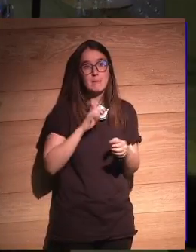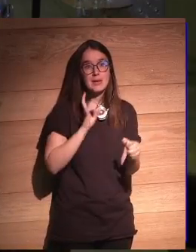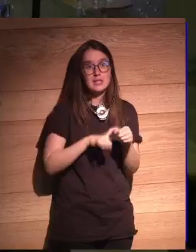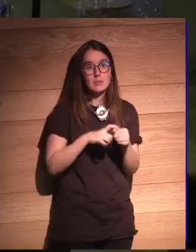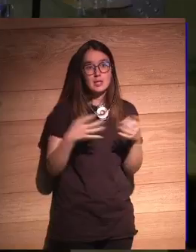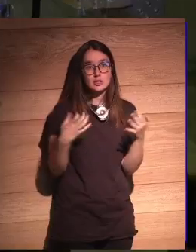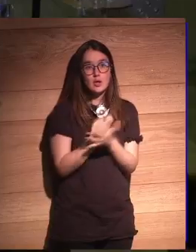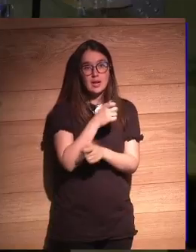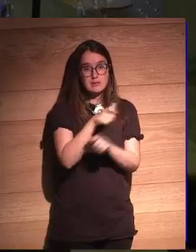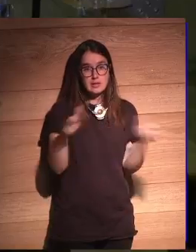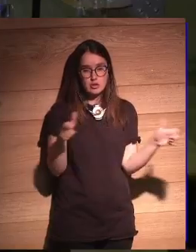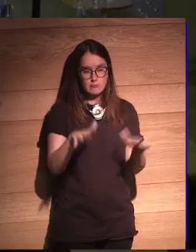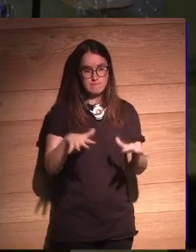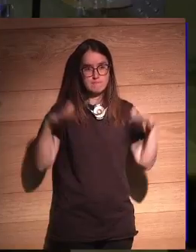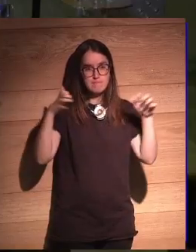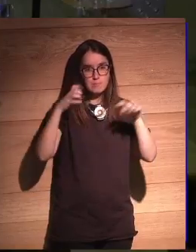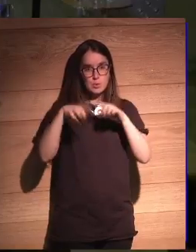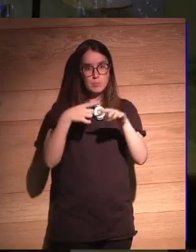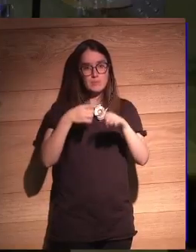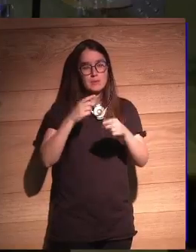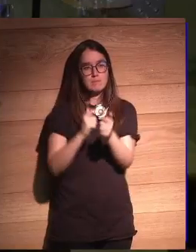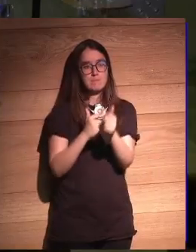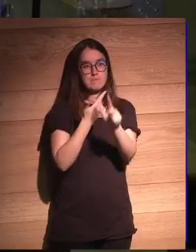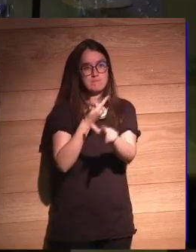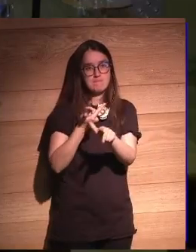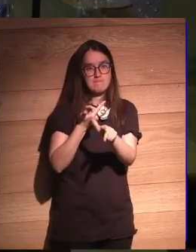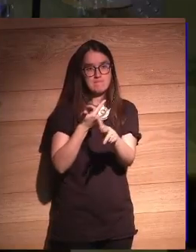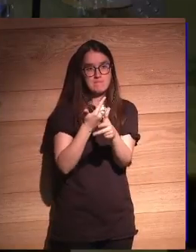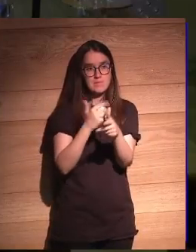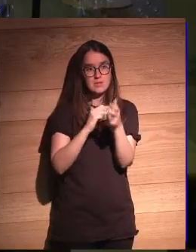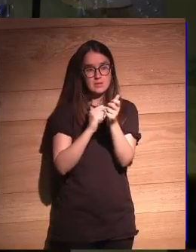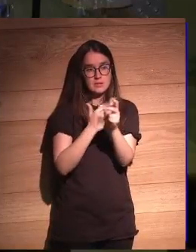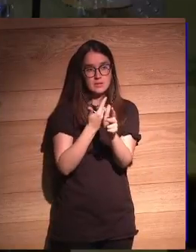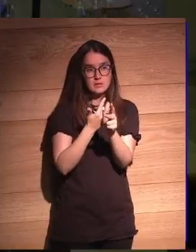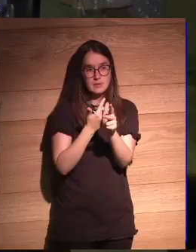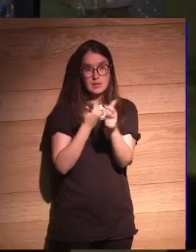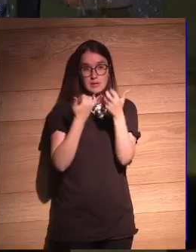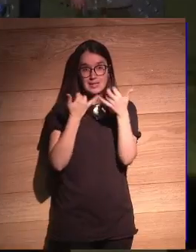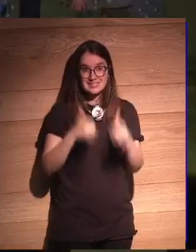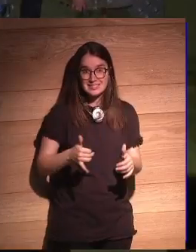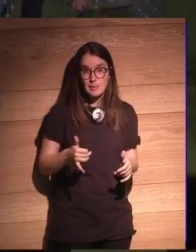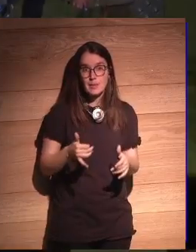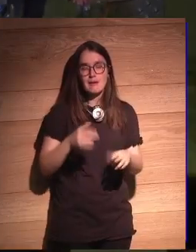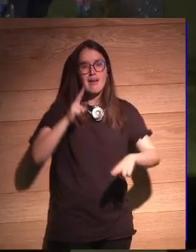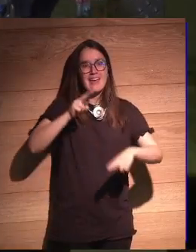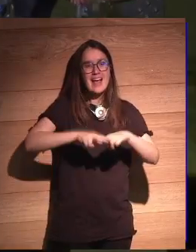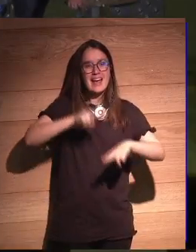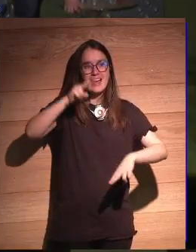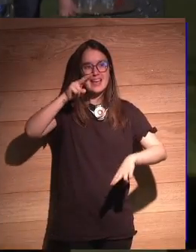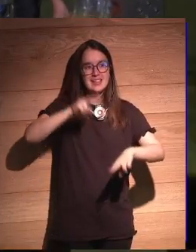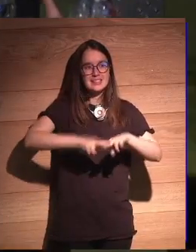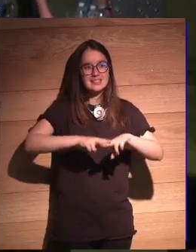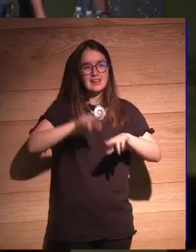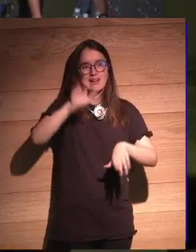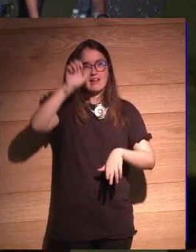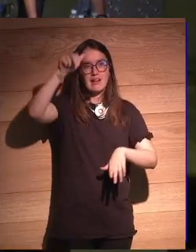a Q&A time, so you can participate. Both those of you who are here and those who are